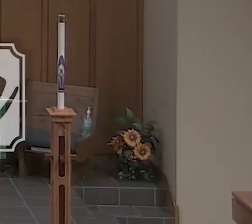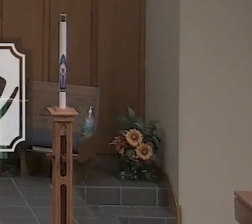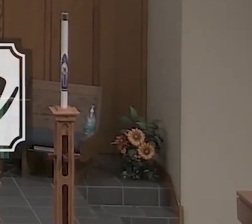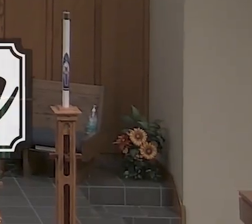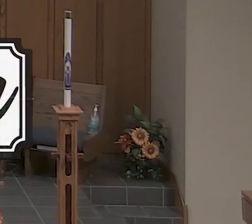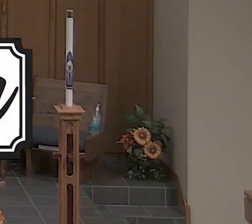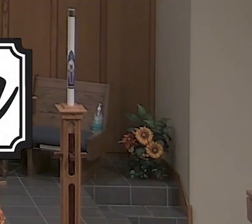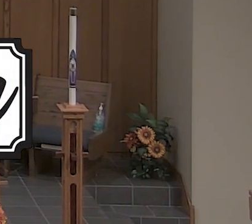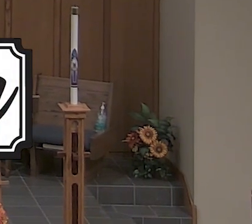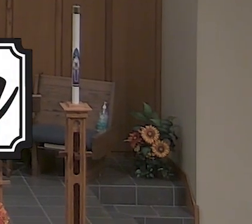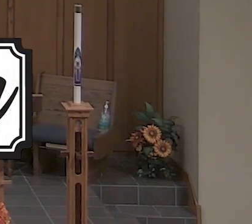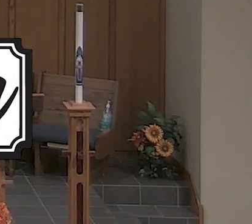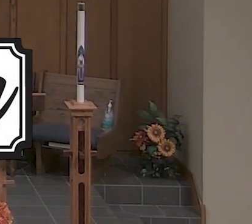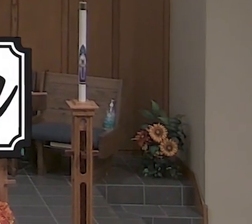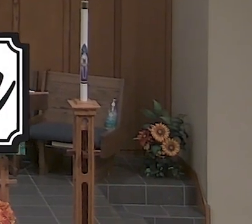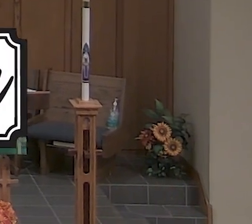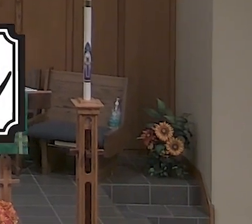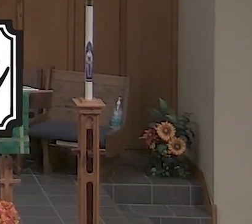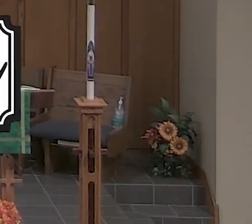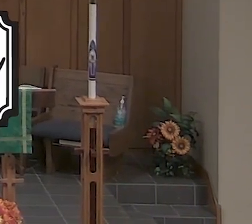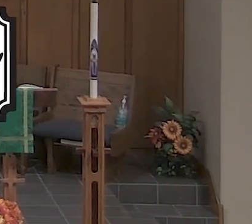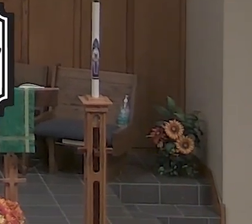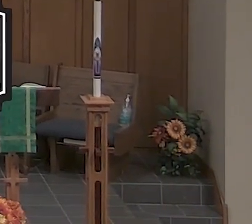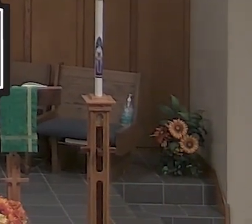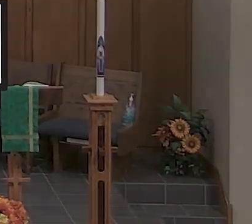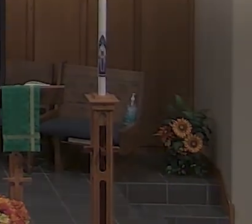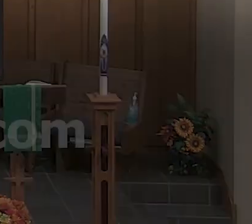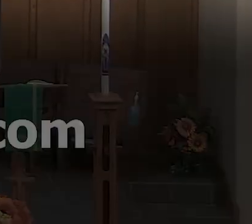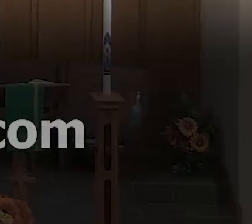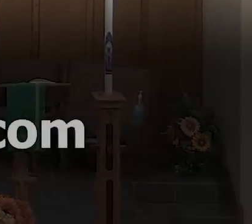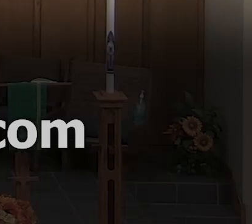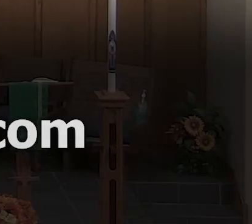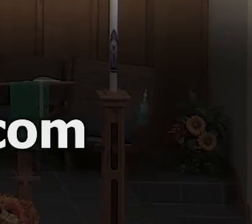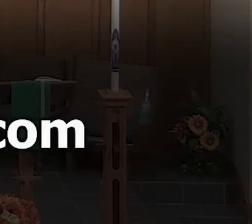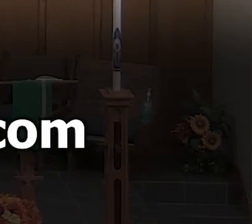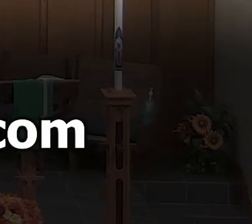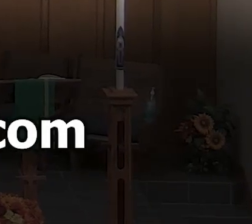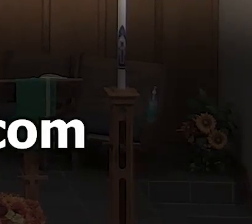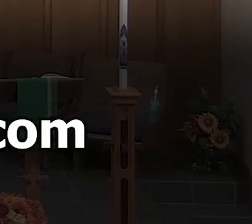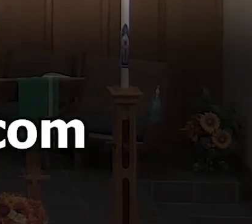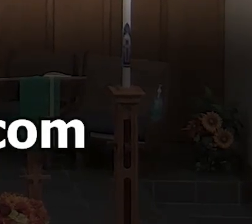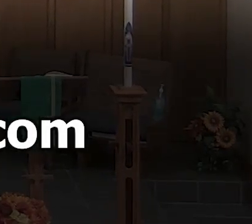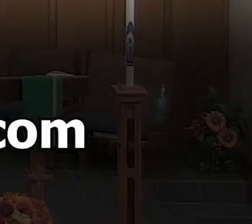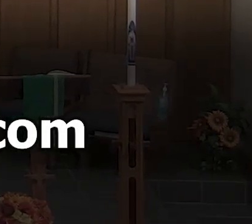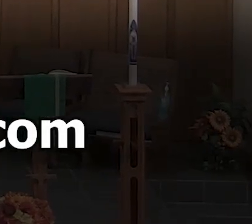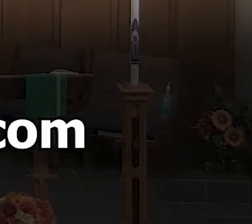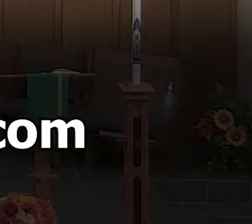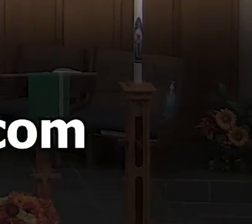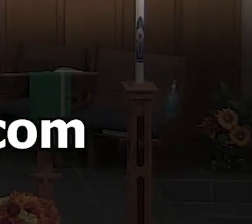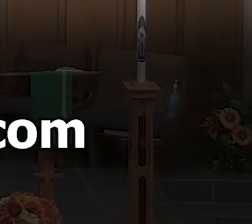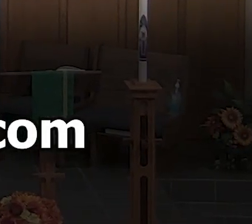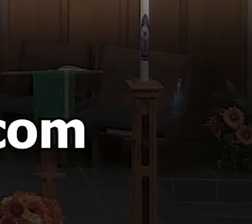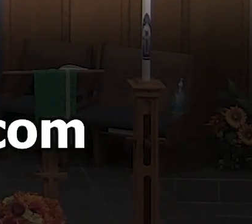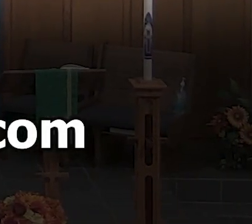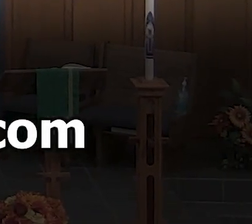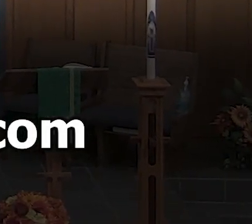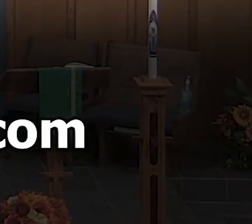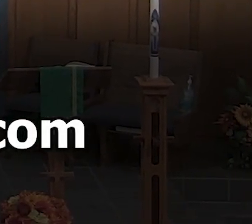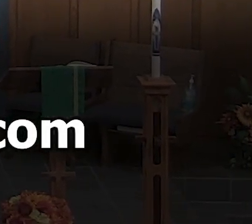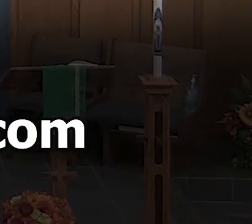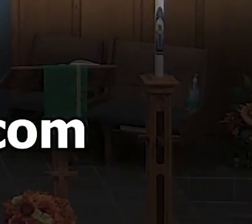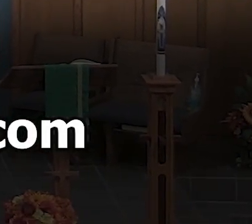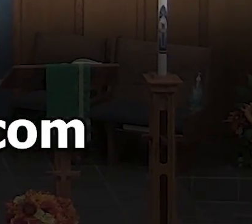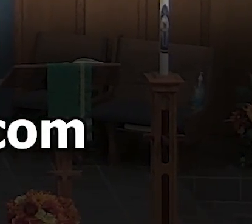Welcome to Main Street Living. This program offers you the opportunity to participate in a worship service led by pastors